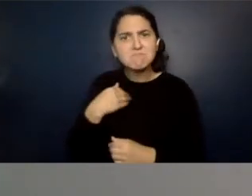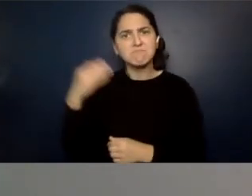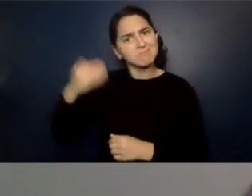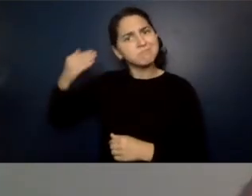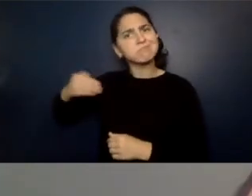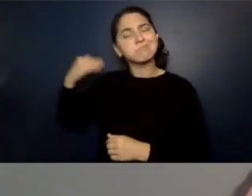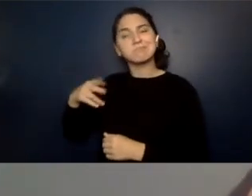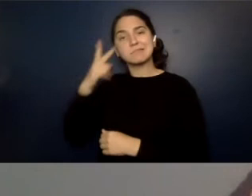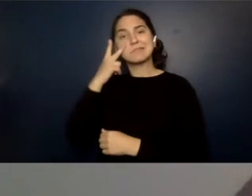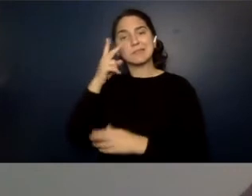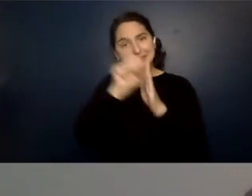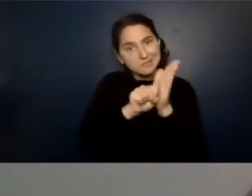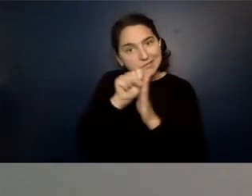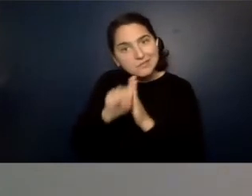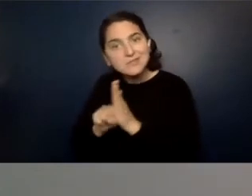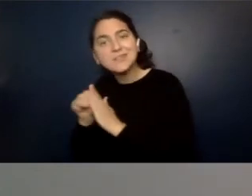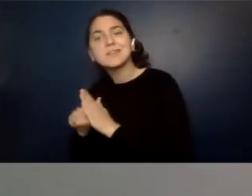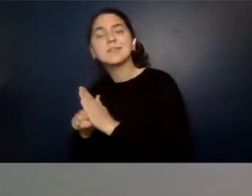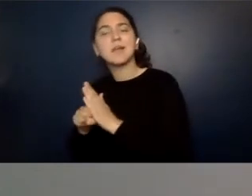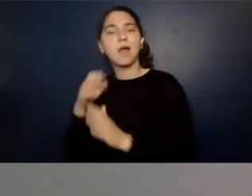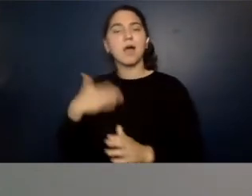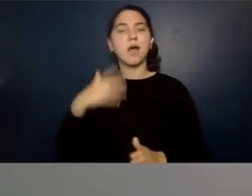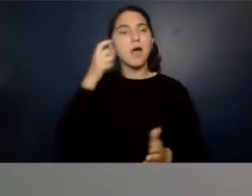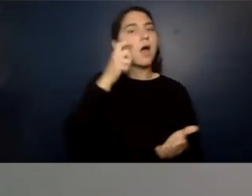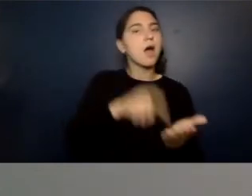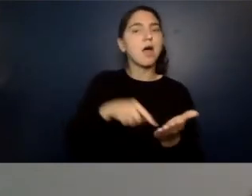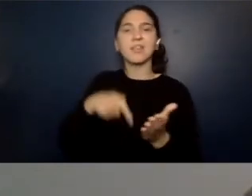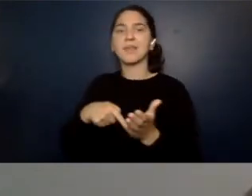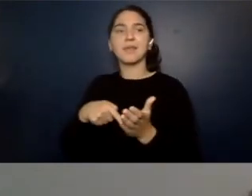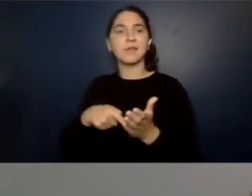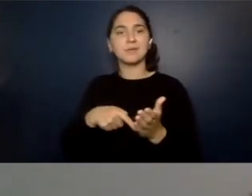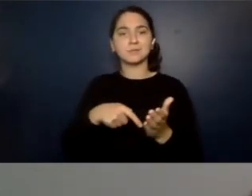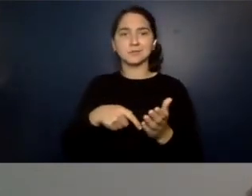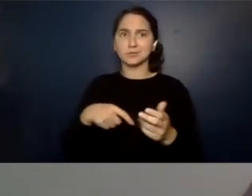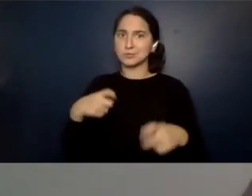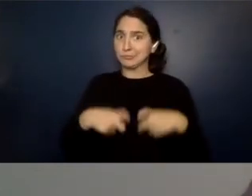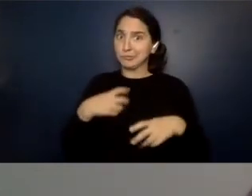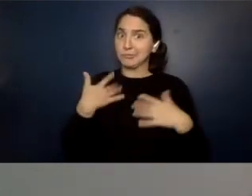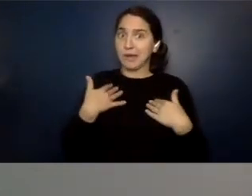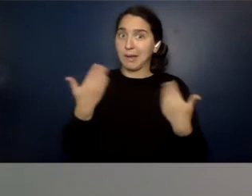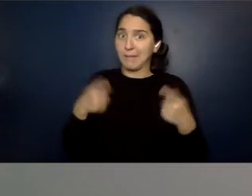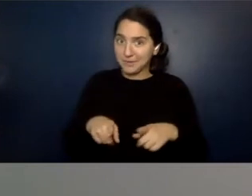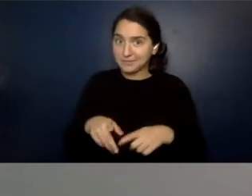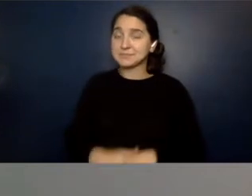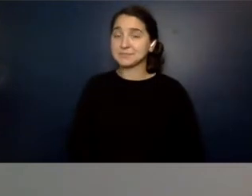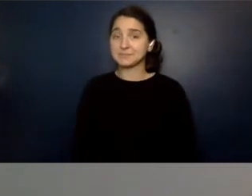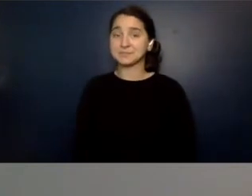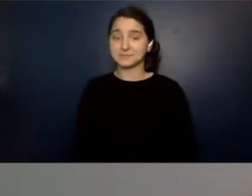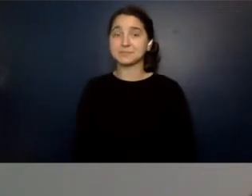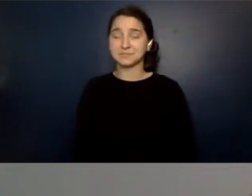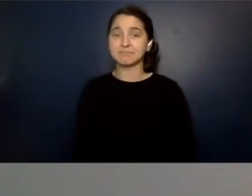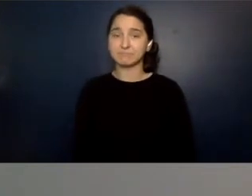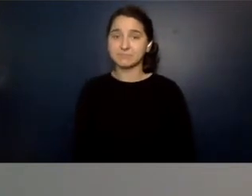Maryland. We instead argued for a Bill of Rights that called for the Mohammedans, for